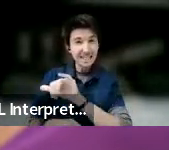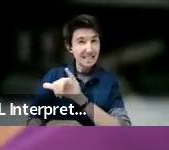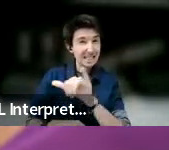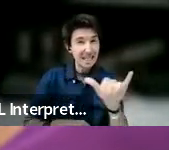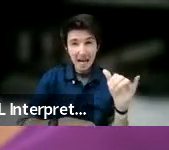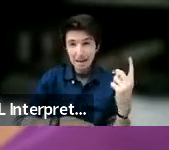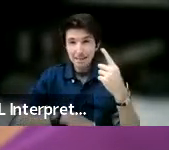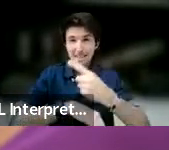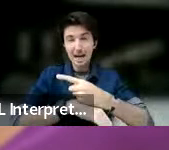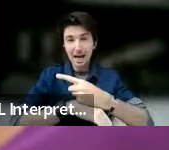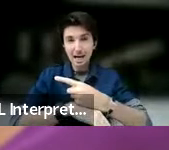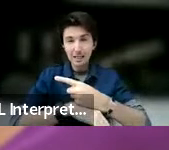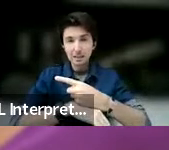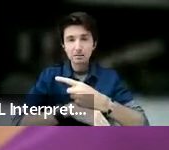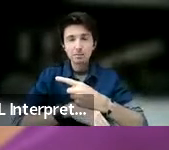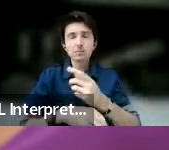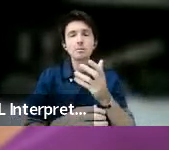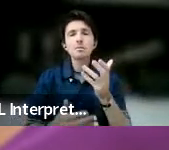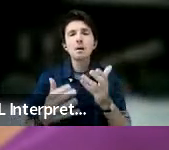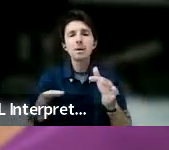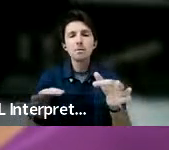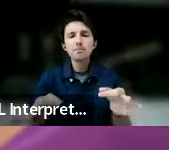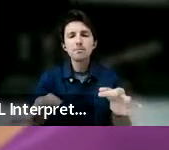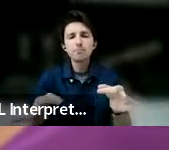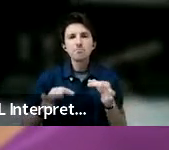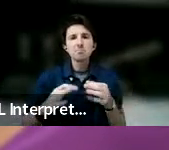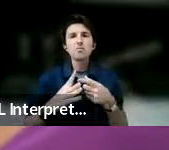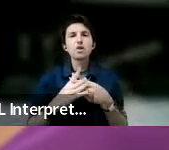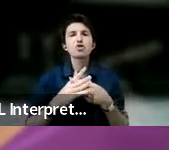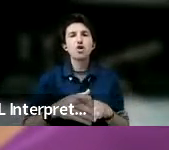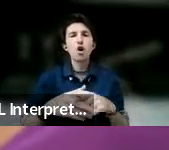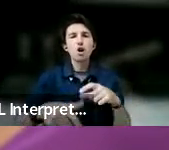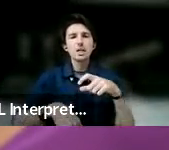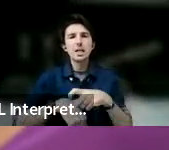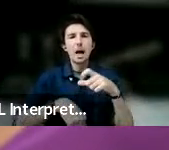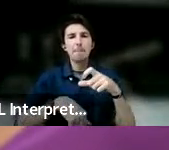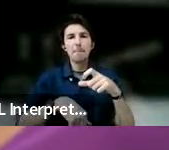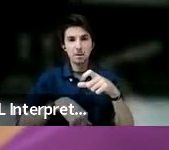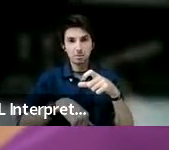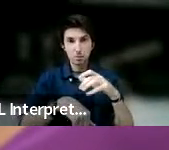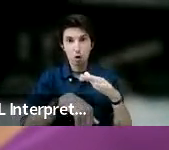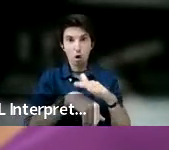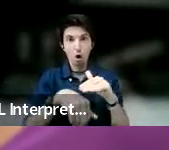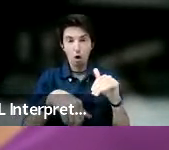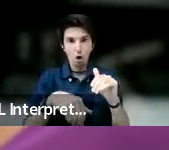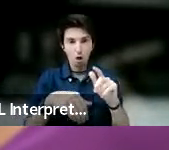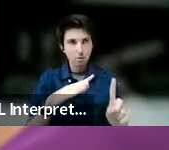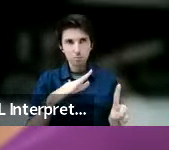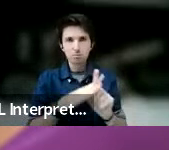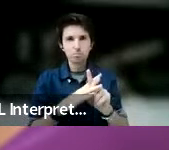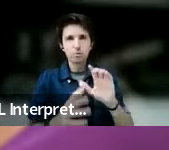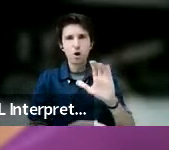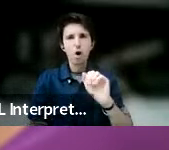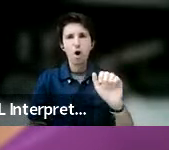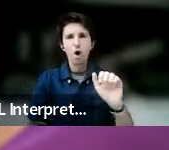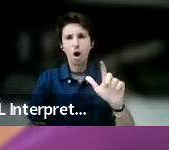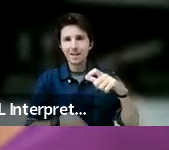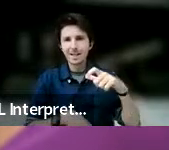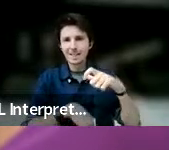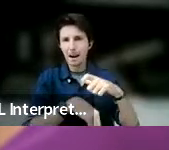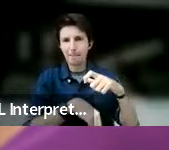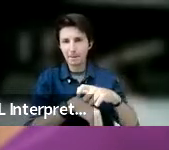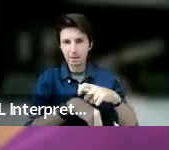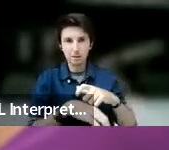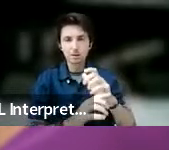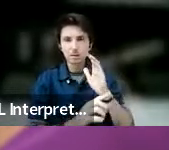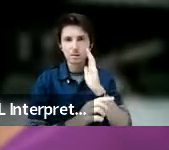start time is going to be the time that they called you to arrive on set for your fitting, which would be first. So this is really going to be treated